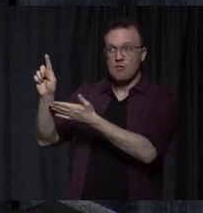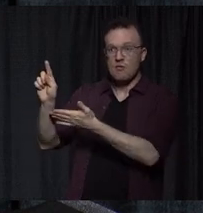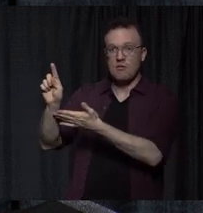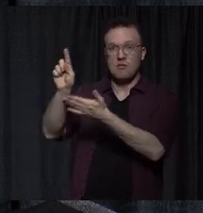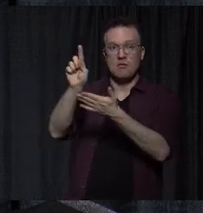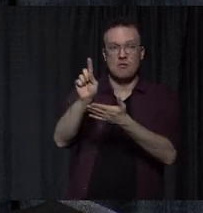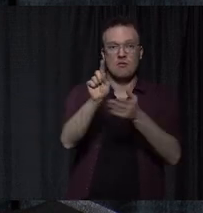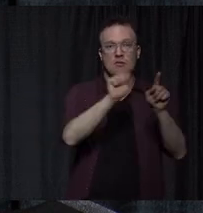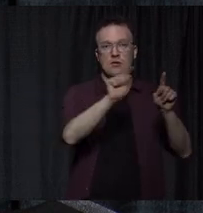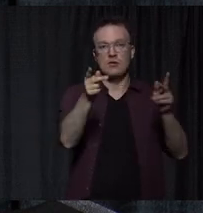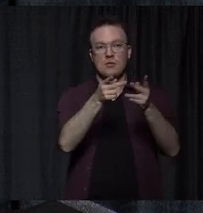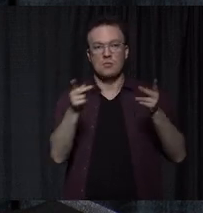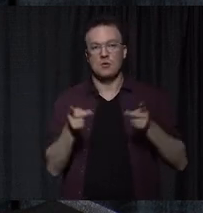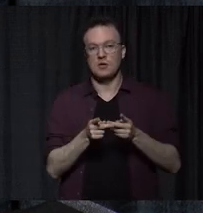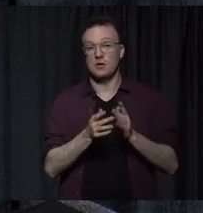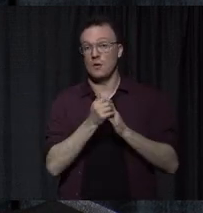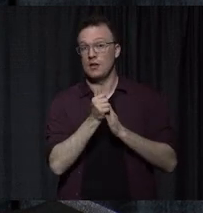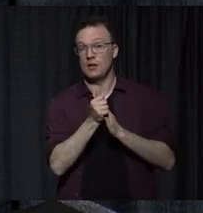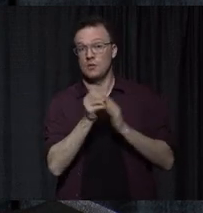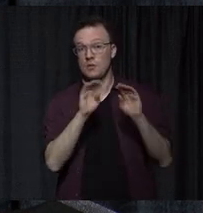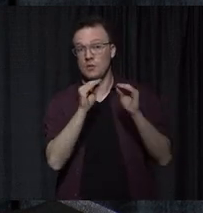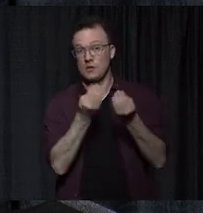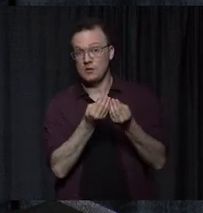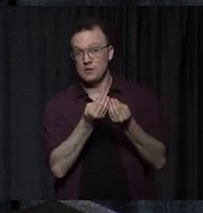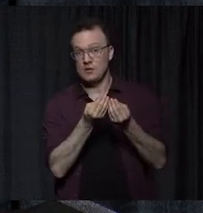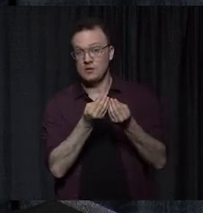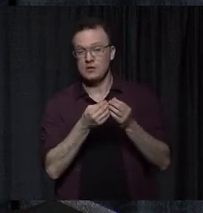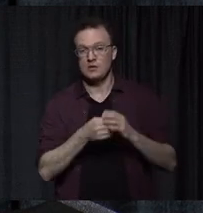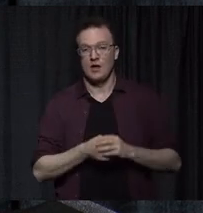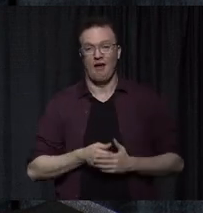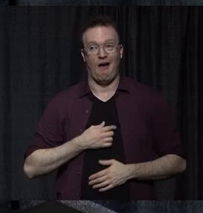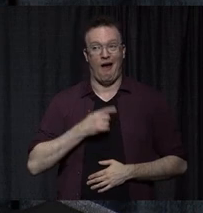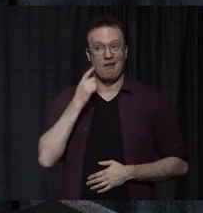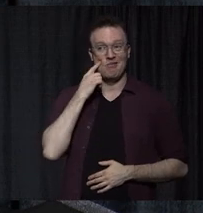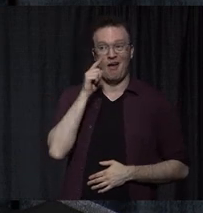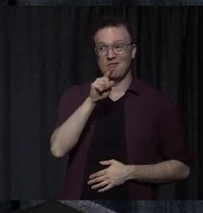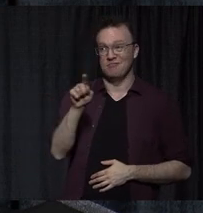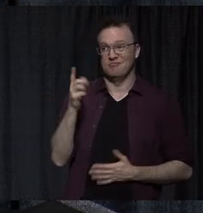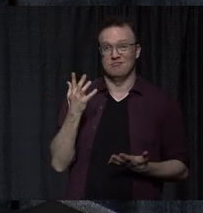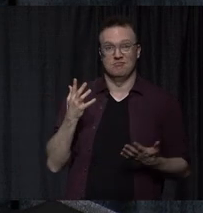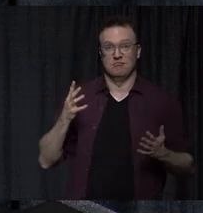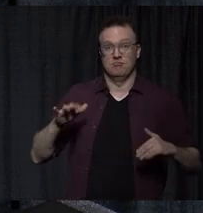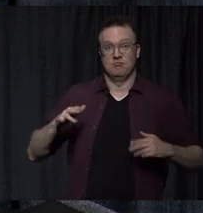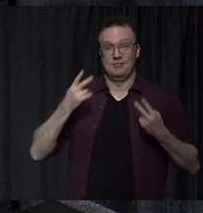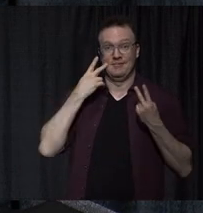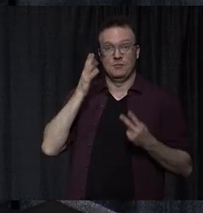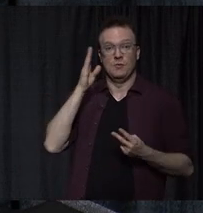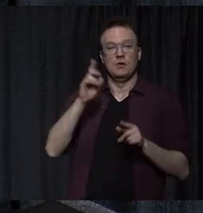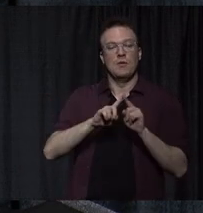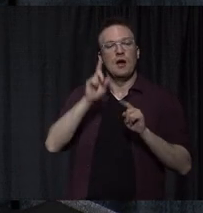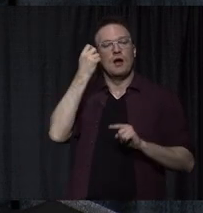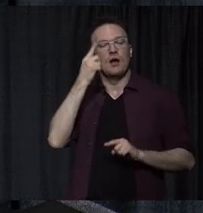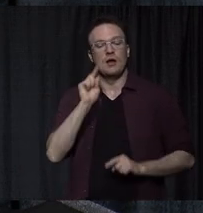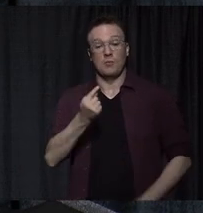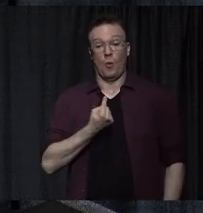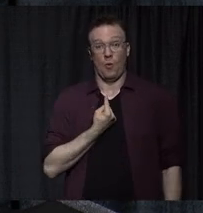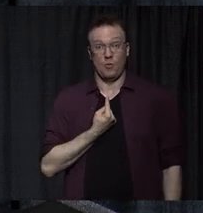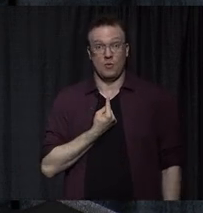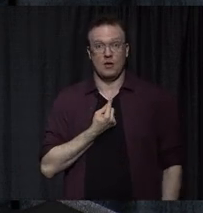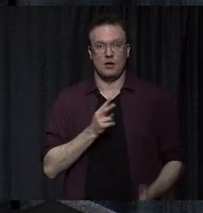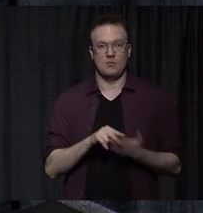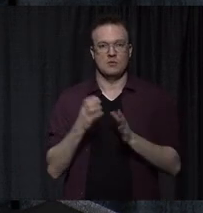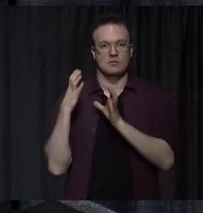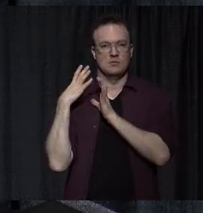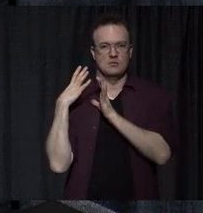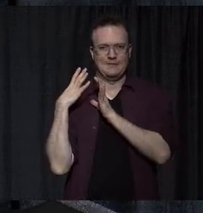these positions of leadership that we've never seen before. But being the only one is a burden that